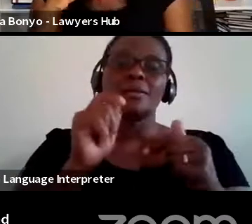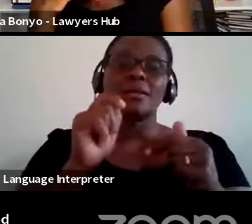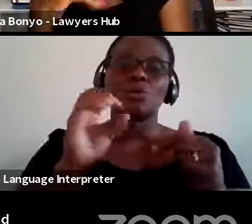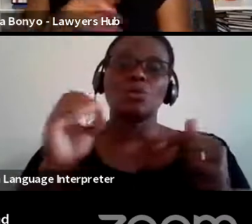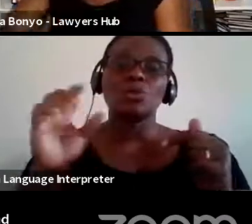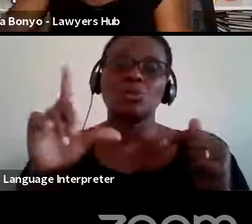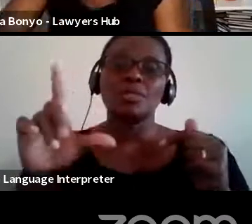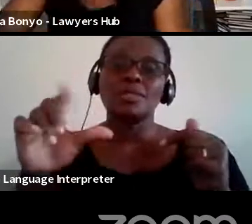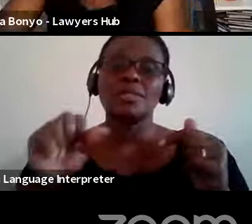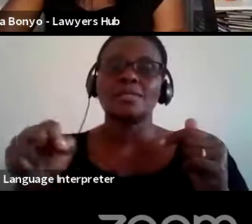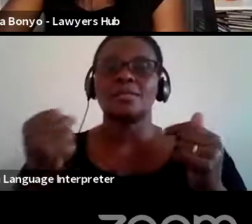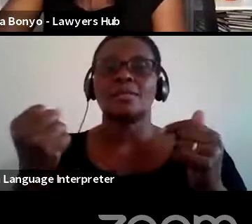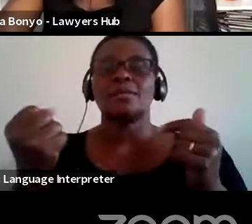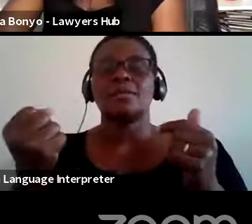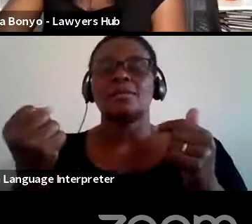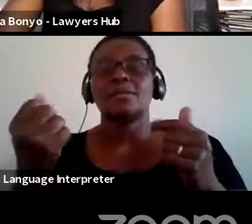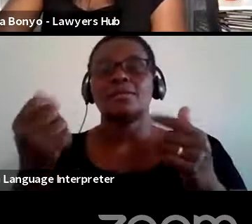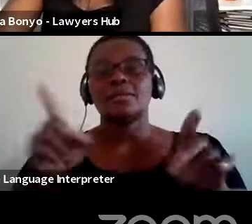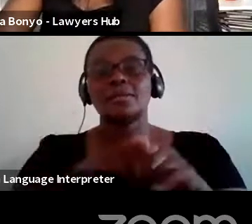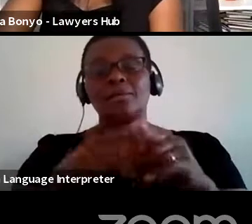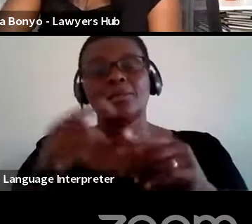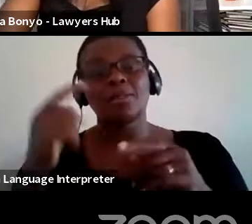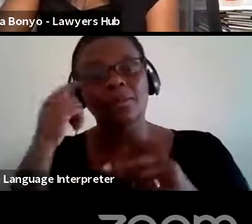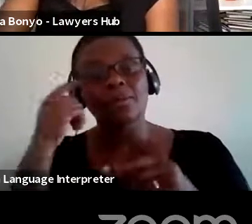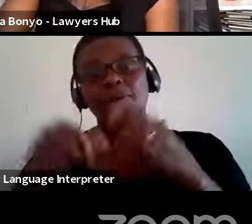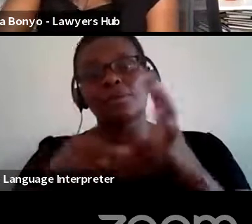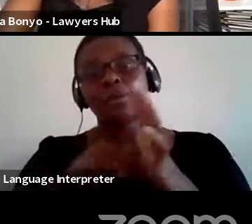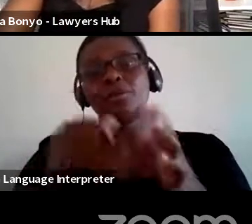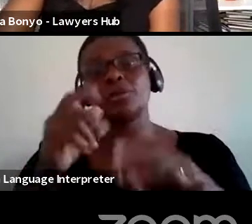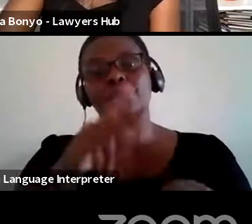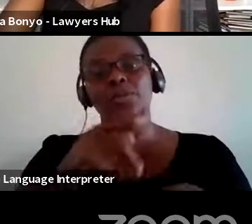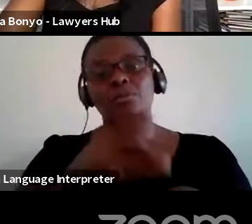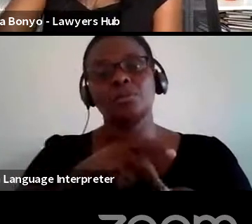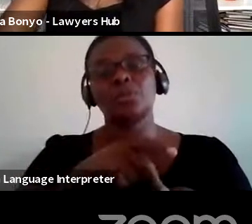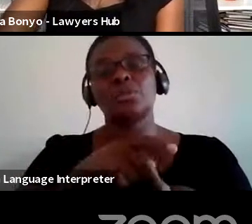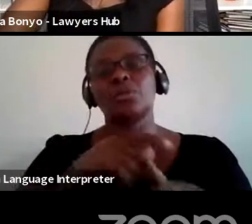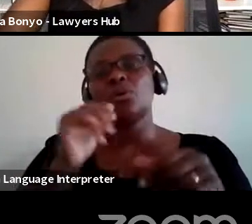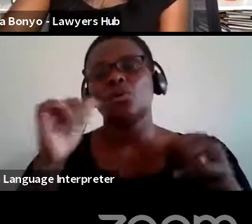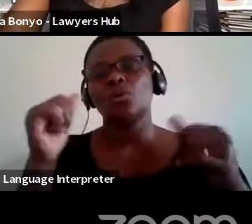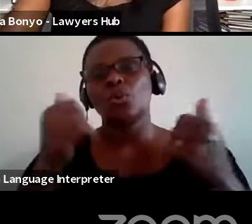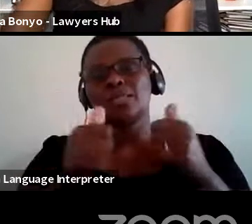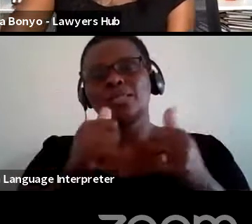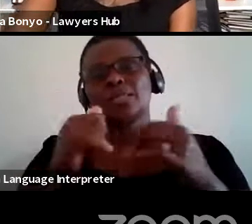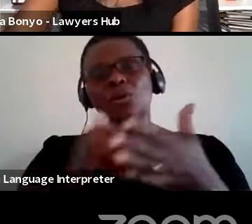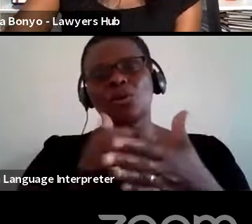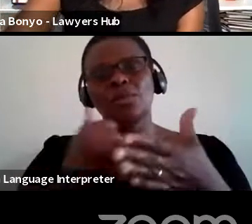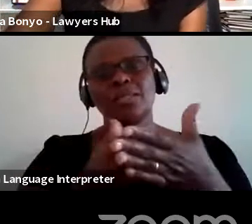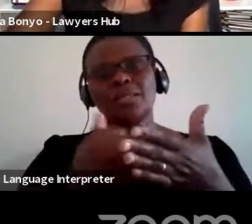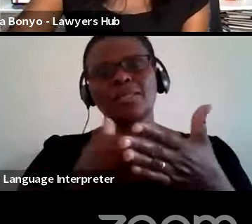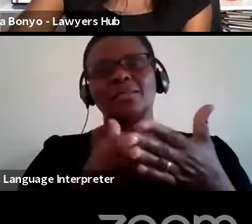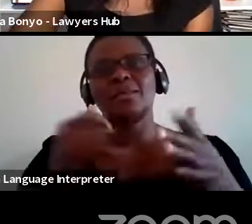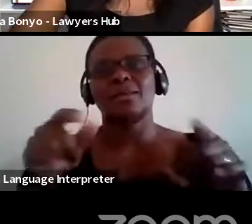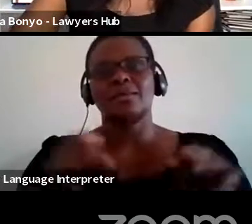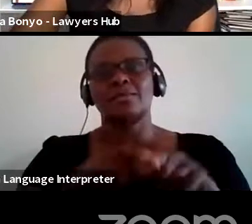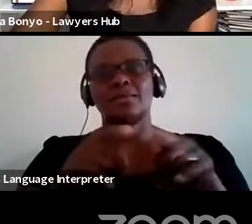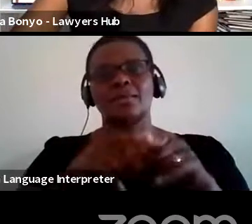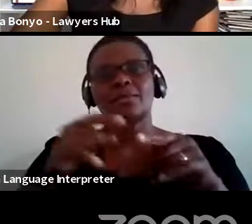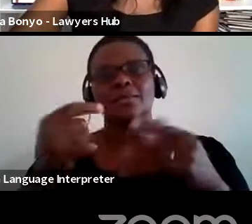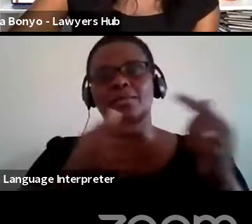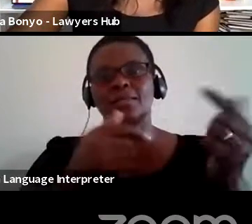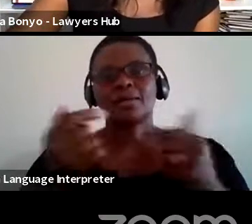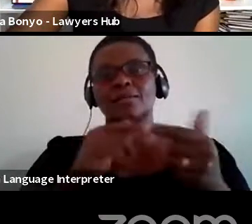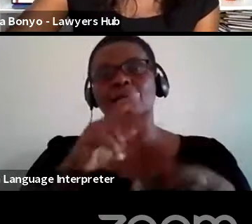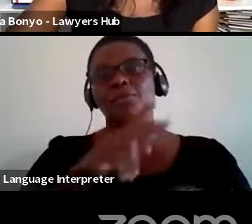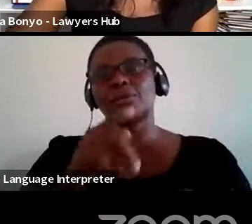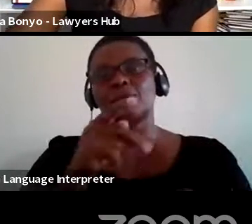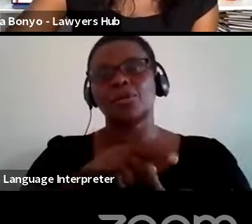an accessibility, rights, context-based perspective, and then discussed the principles as a tool for advocacy. Following the